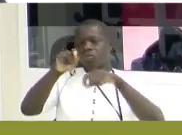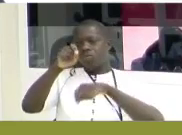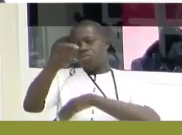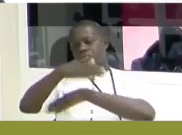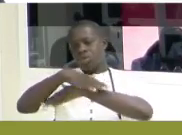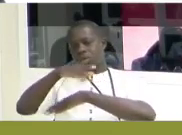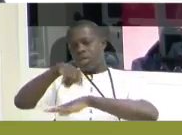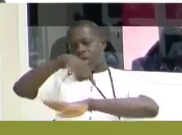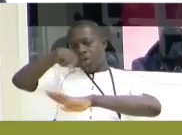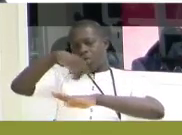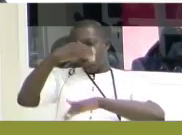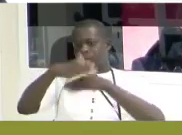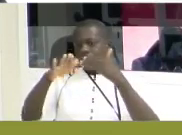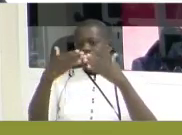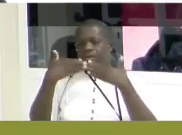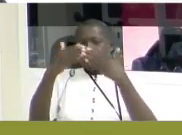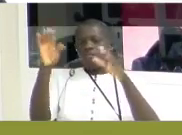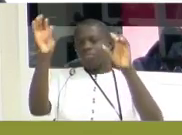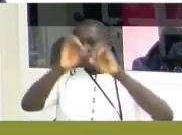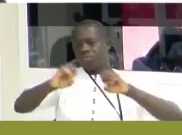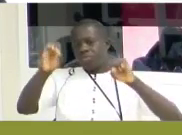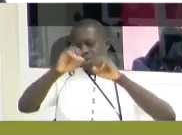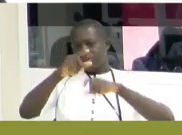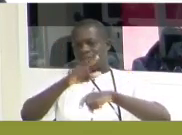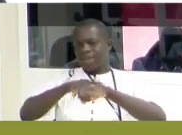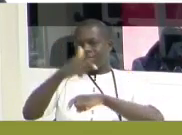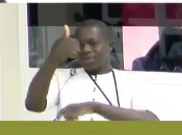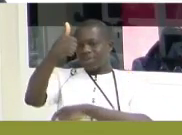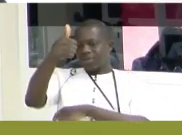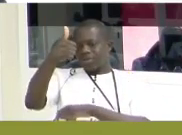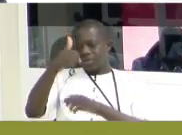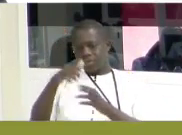anything. Then at 6 o'clock,